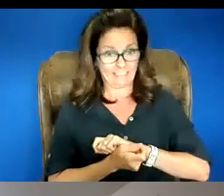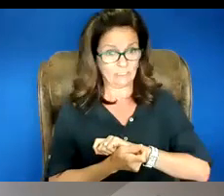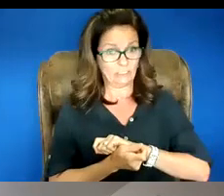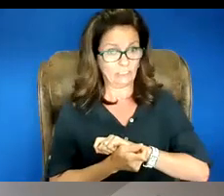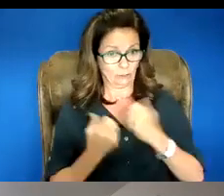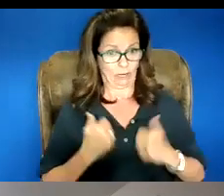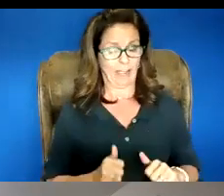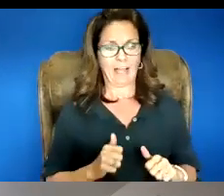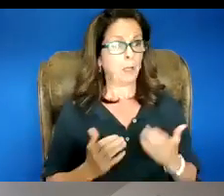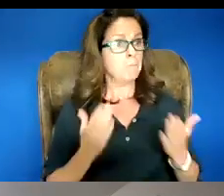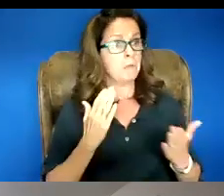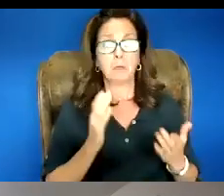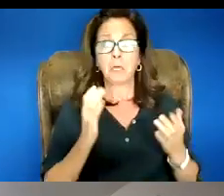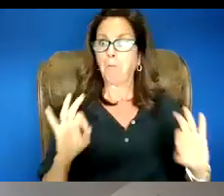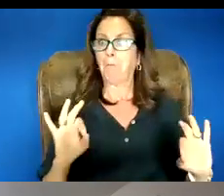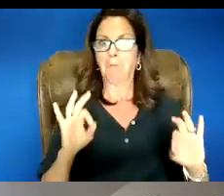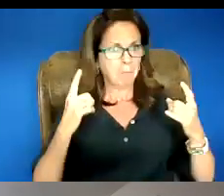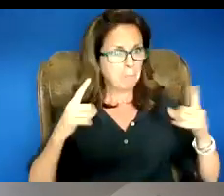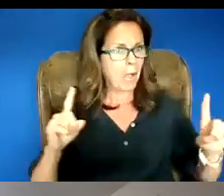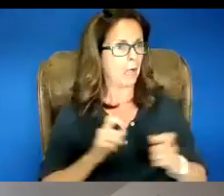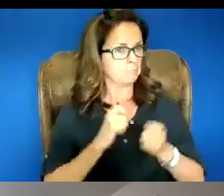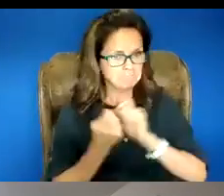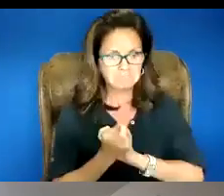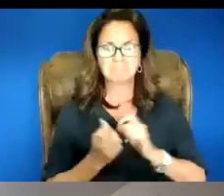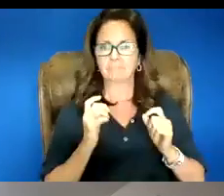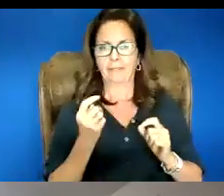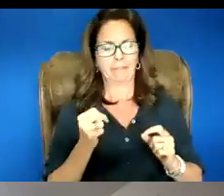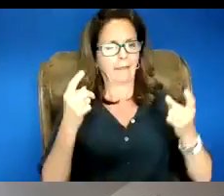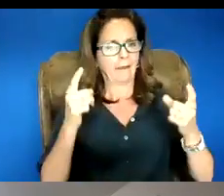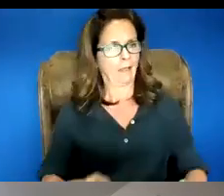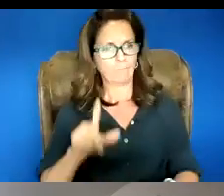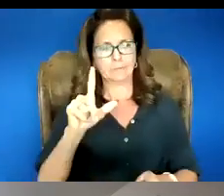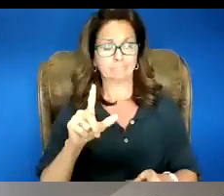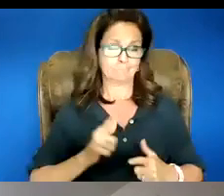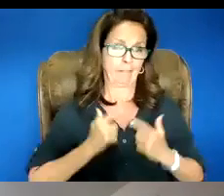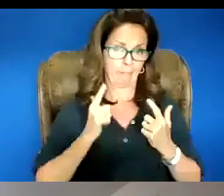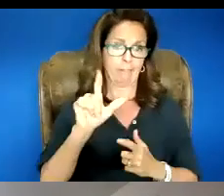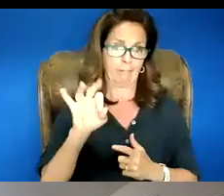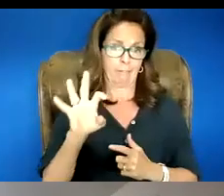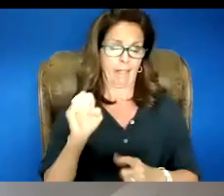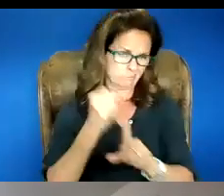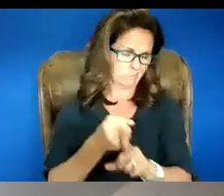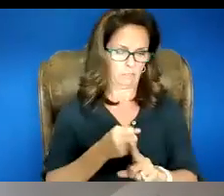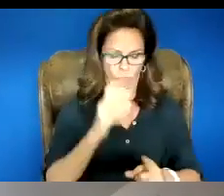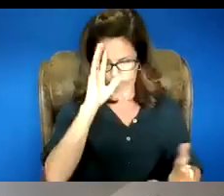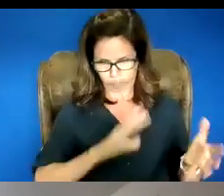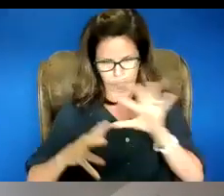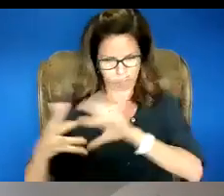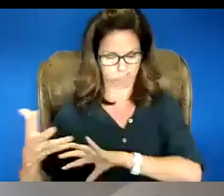time, but then life happened and we, maybe weren't stopped doing the things that